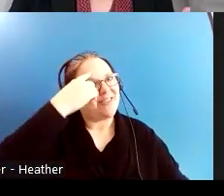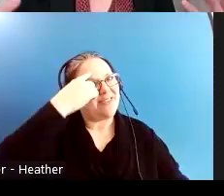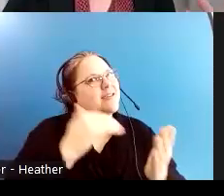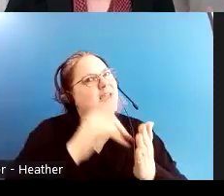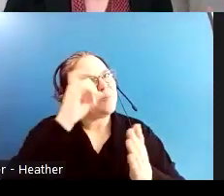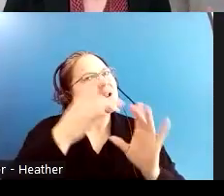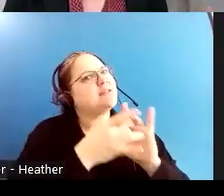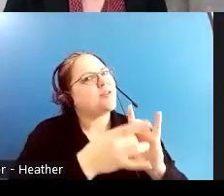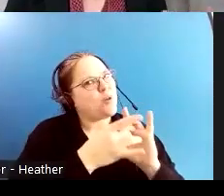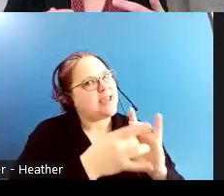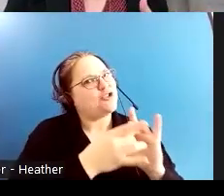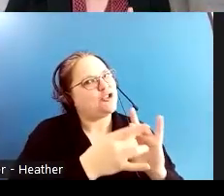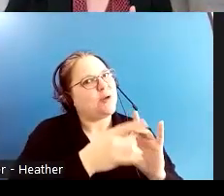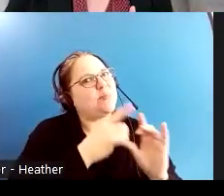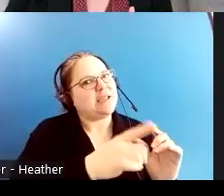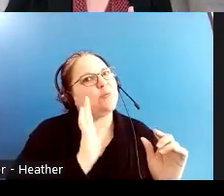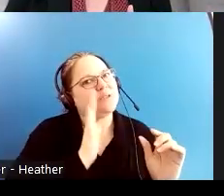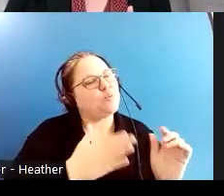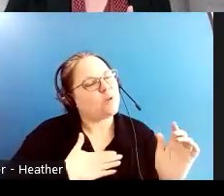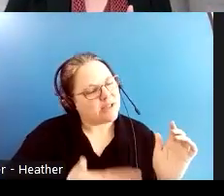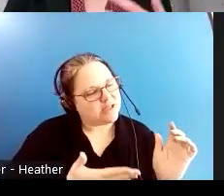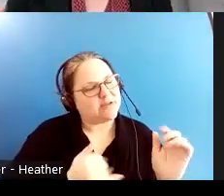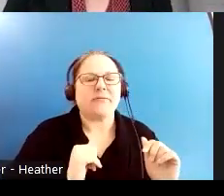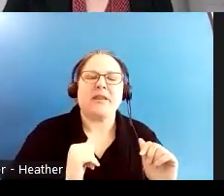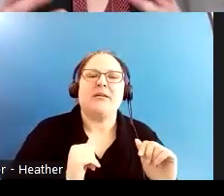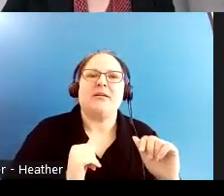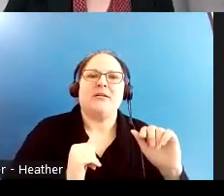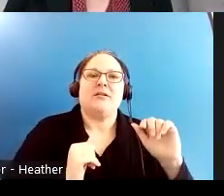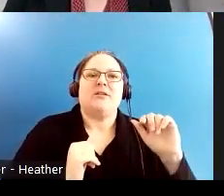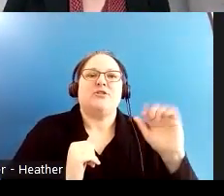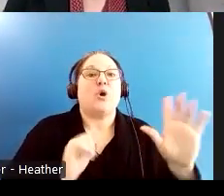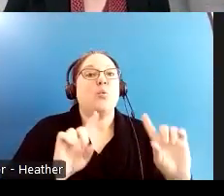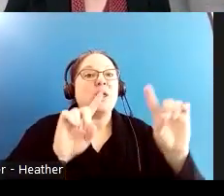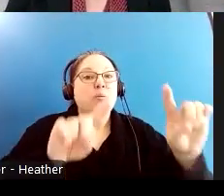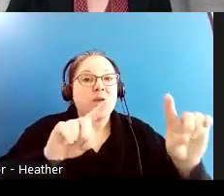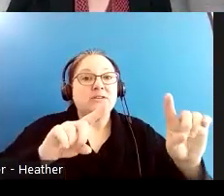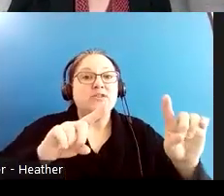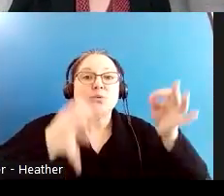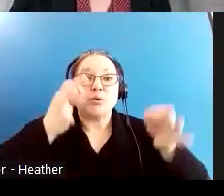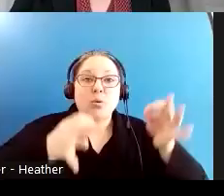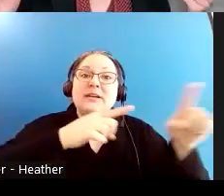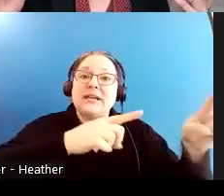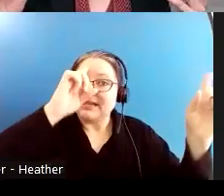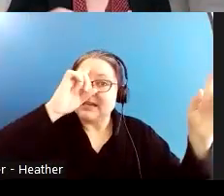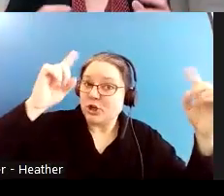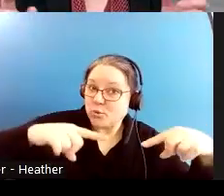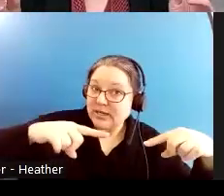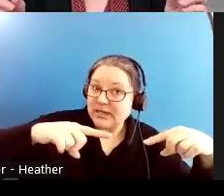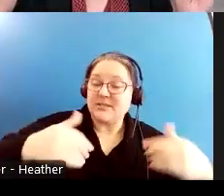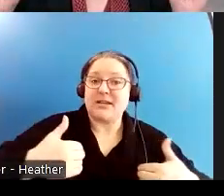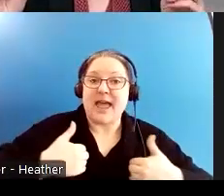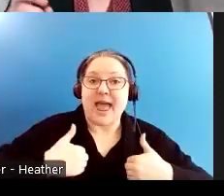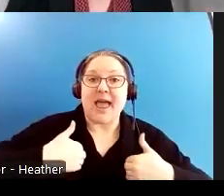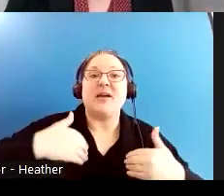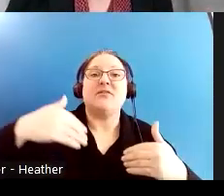believe that this was in his best interest. So we did a hearing and he agreed to have a conservator, even though this was sort of